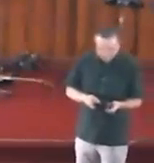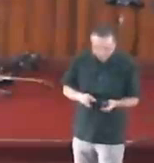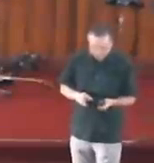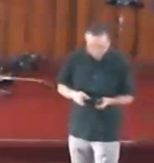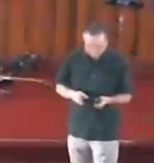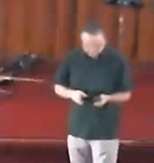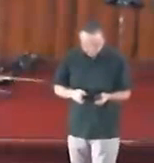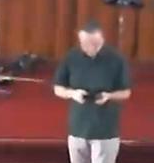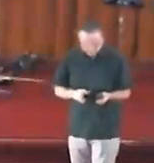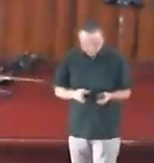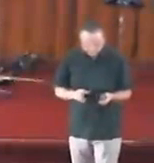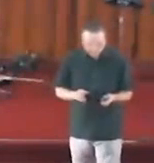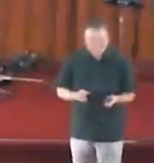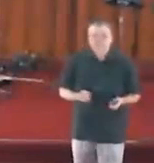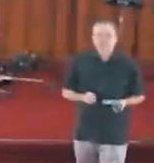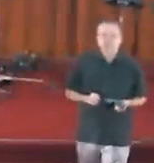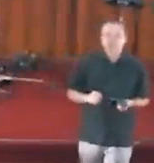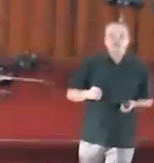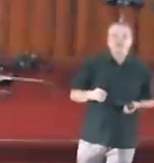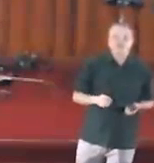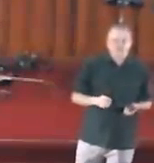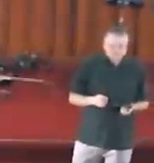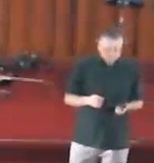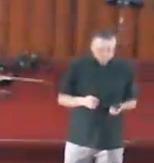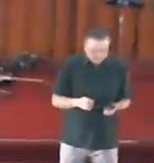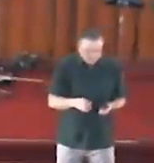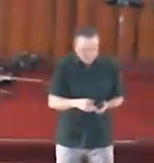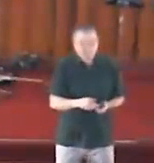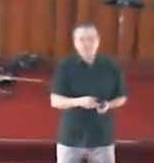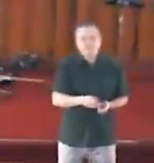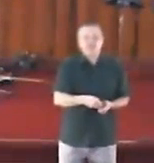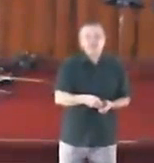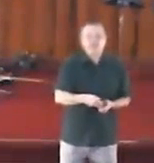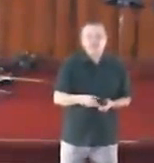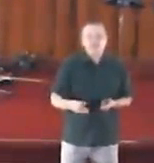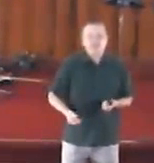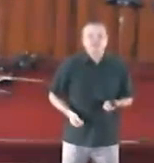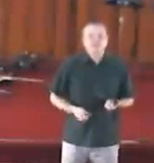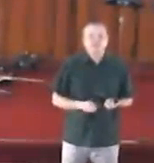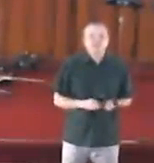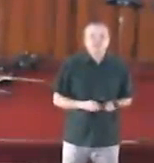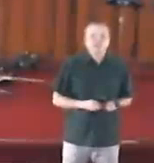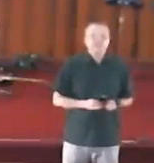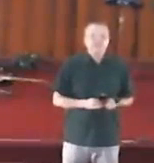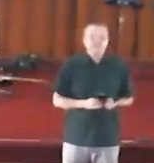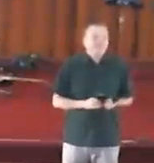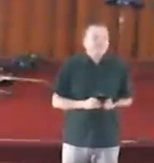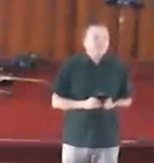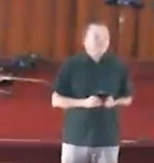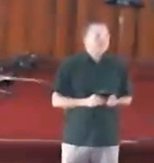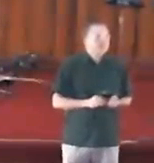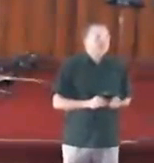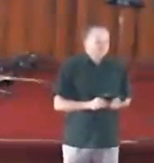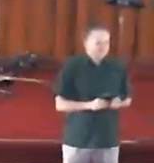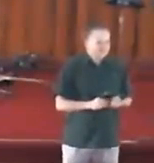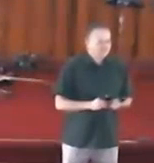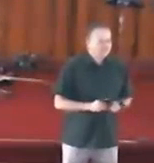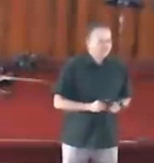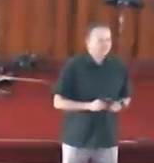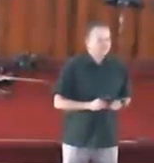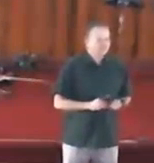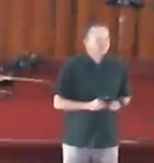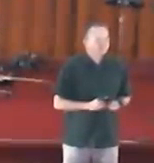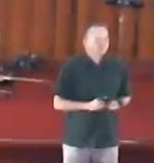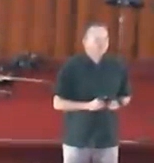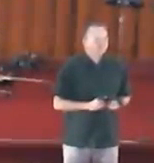in you, we can pray for you at the end so you can let that go. La última que mencioné ahí fue la incredulidad.